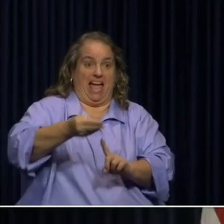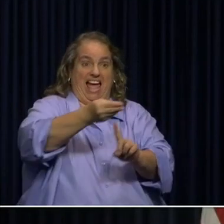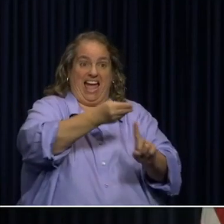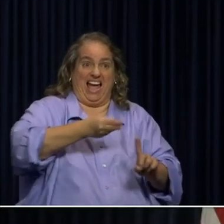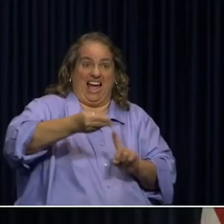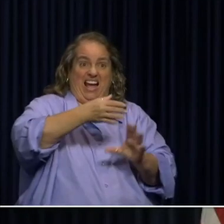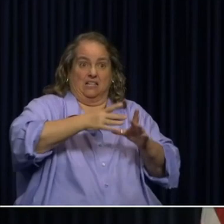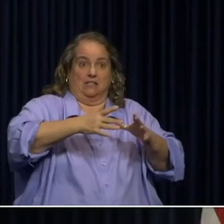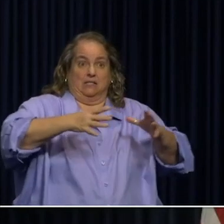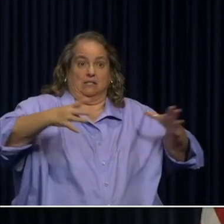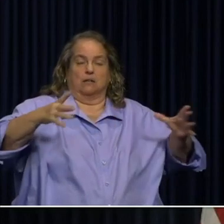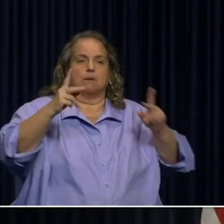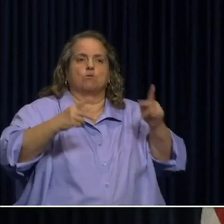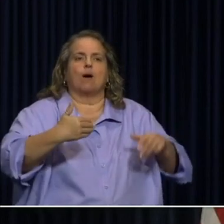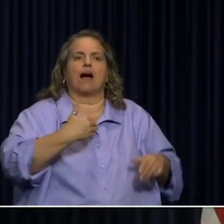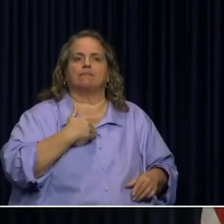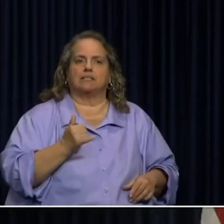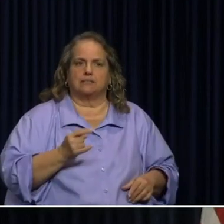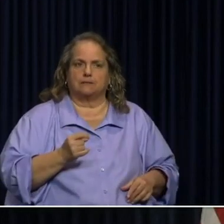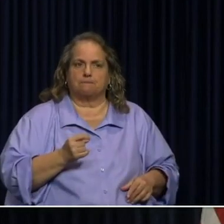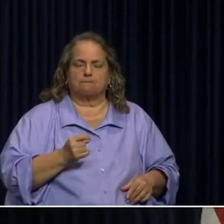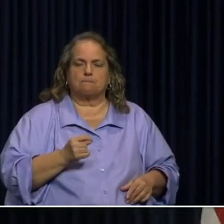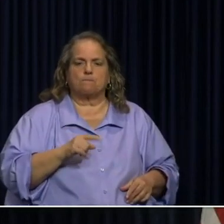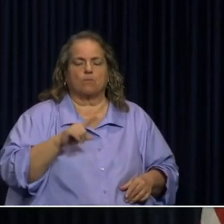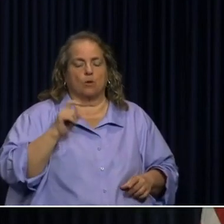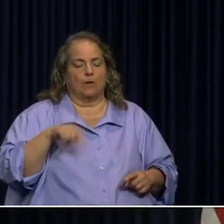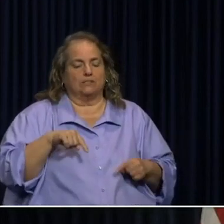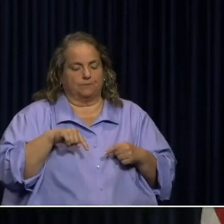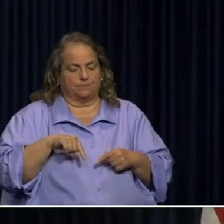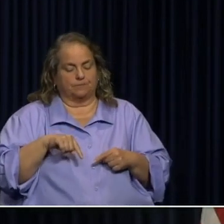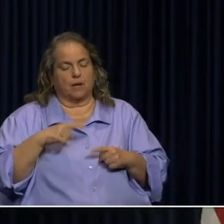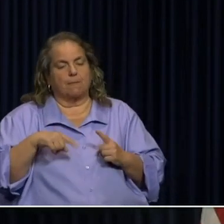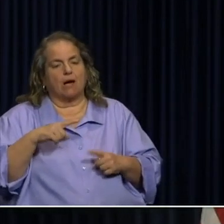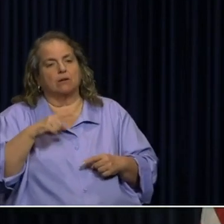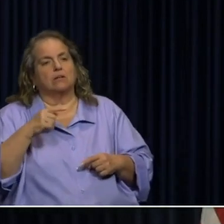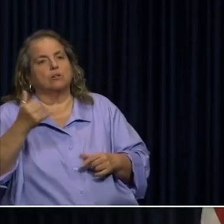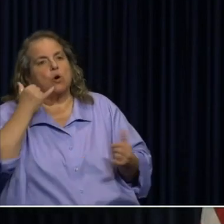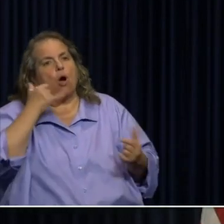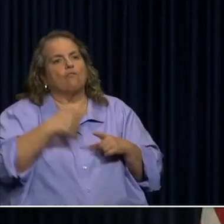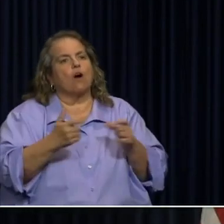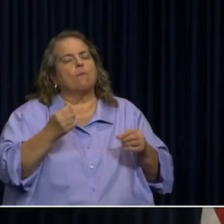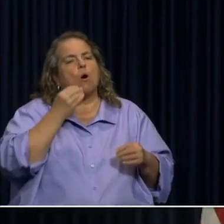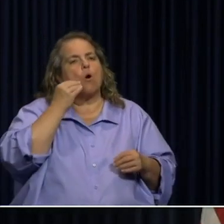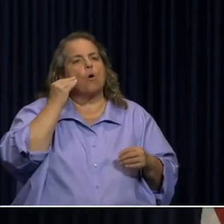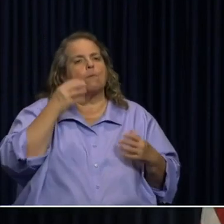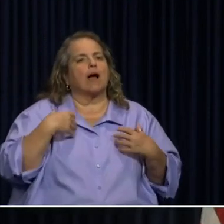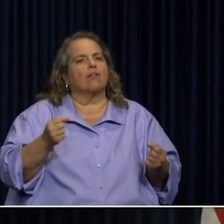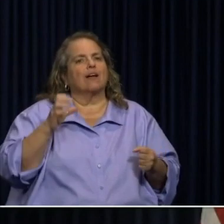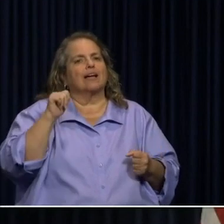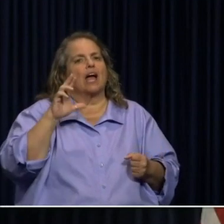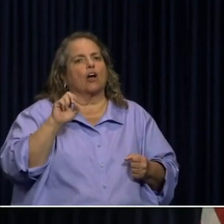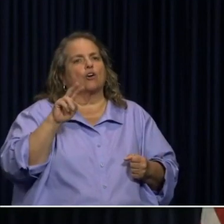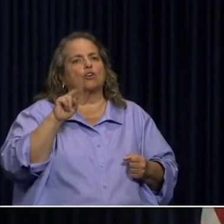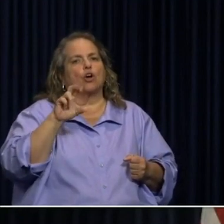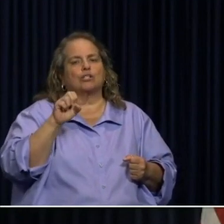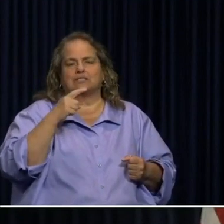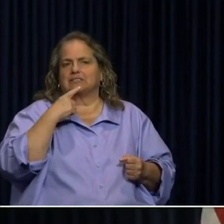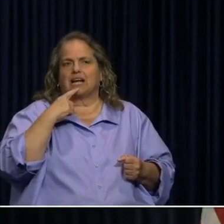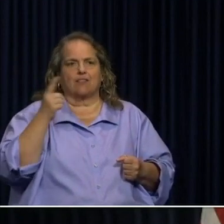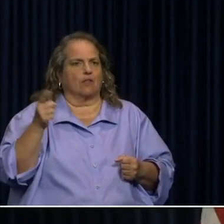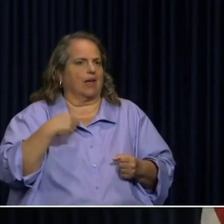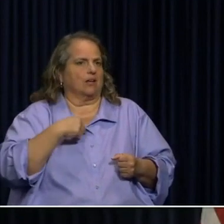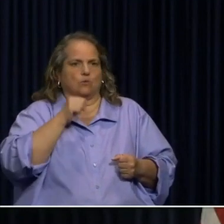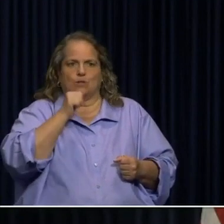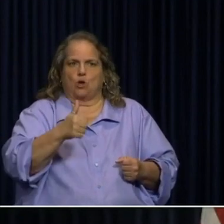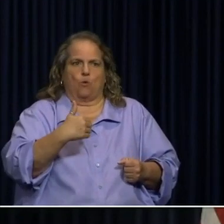these areas. Question about taking a call from a home health care nurse. She says they're not being provided